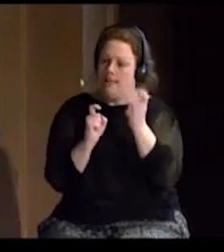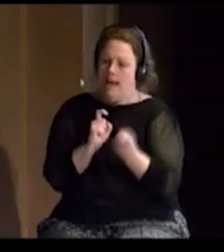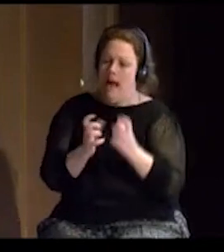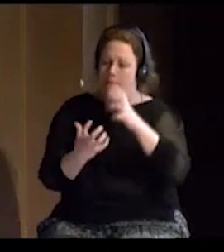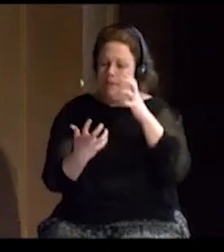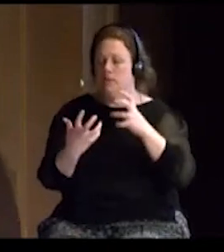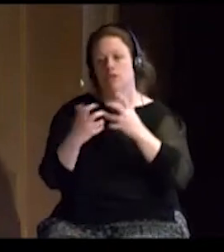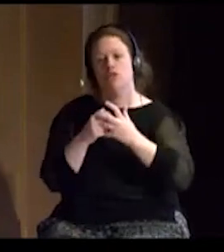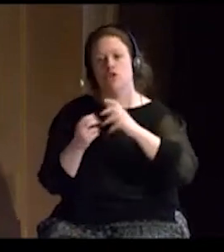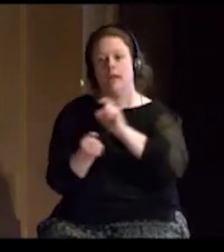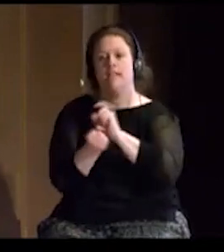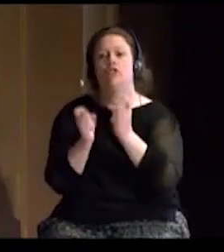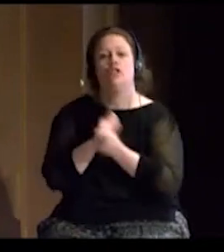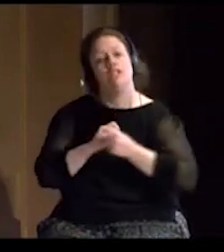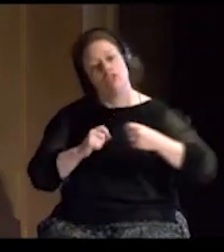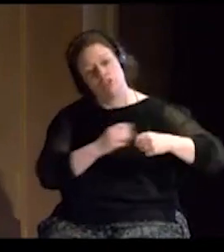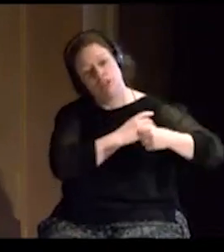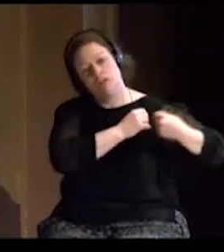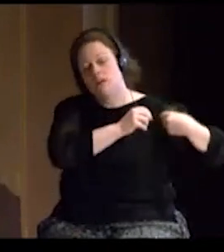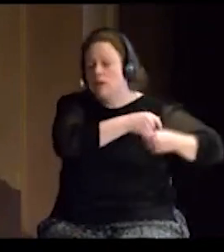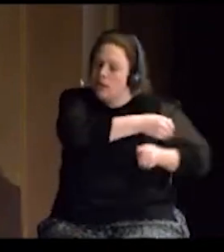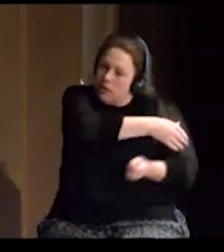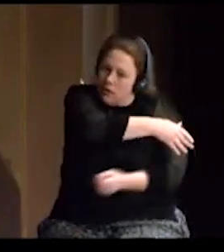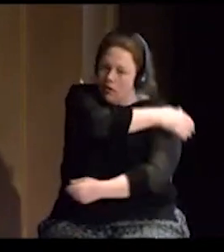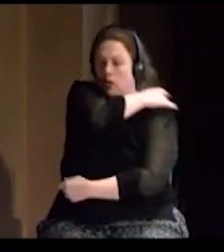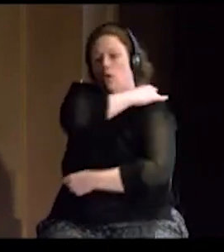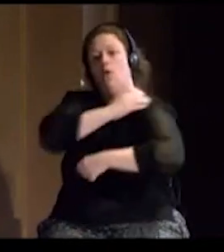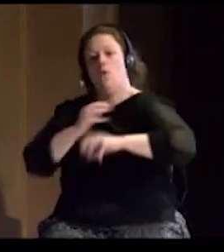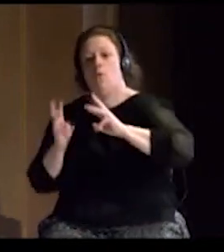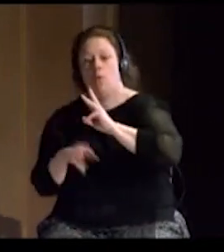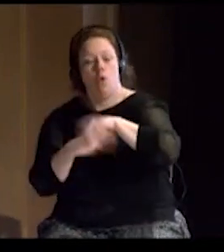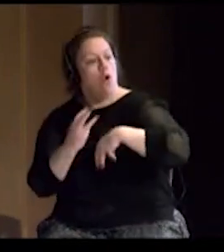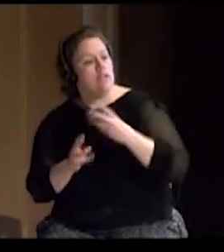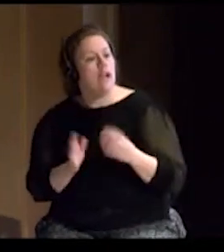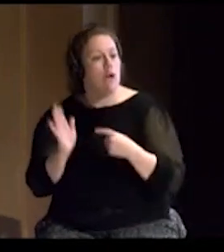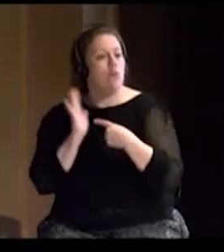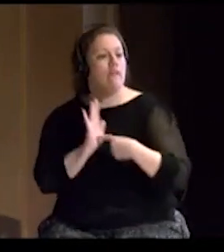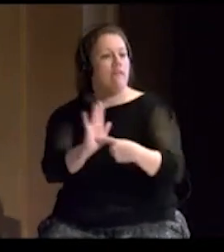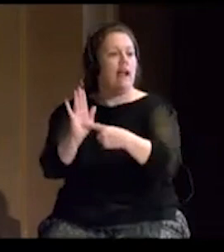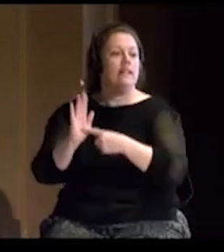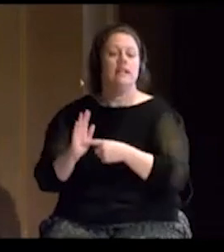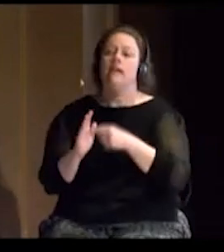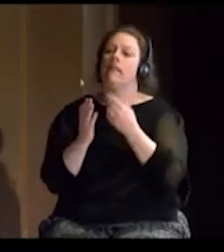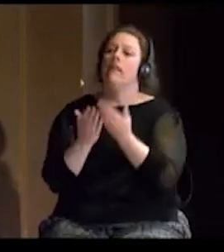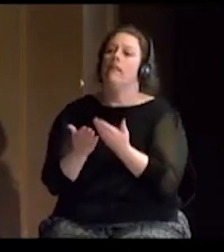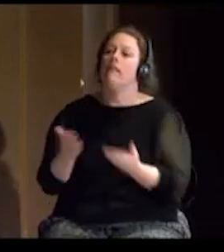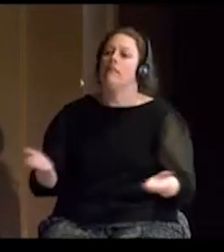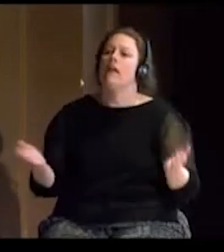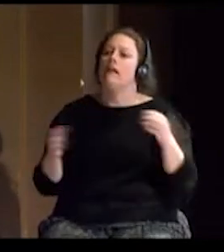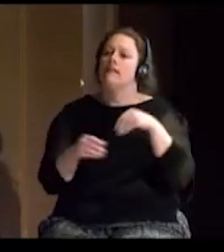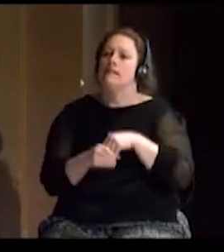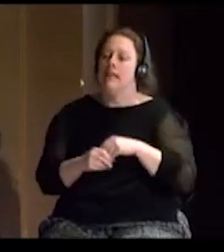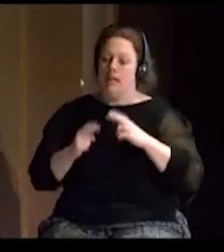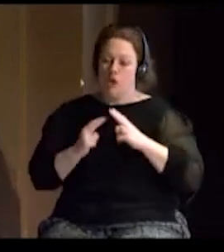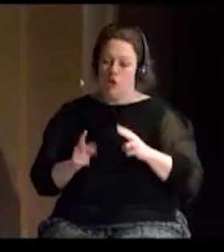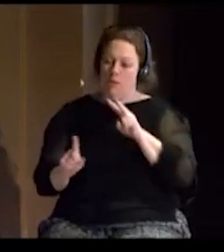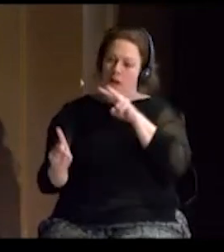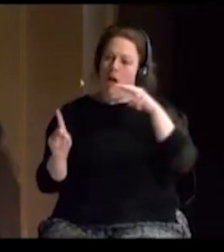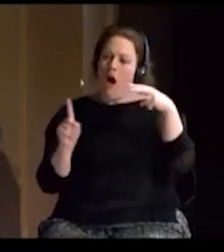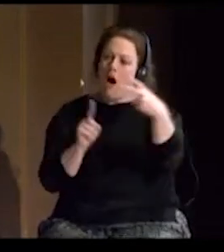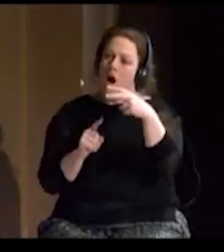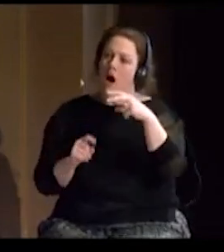in languages and cultures and are reflected in the objects created by human activity. Collections-based